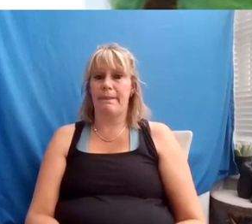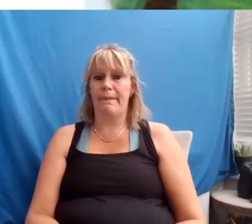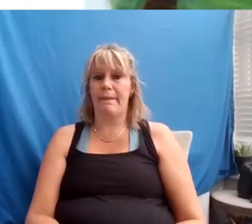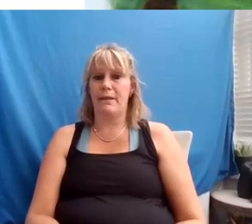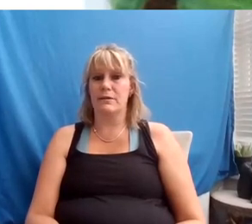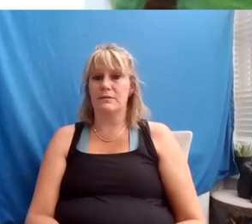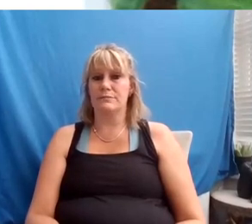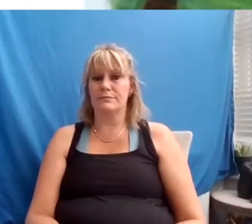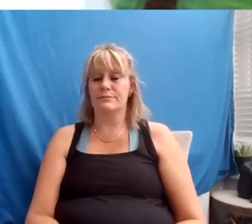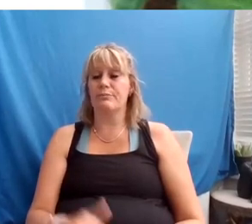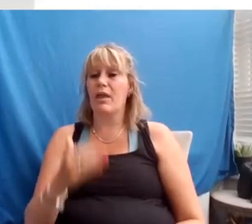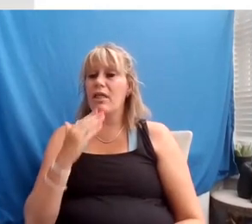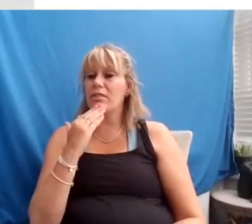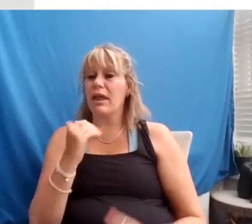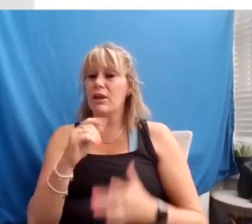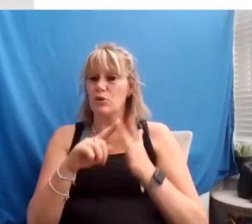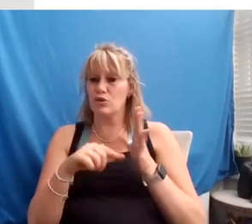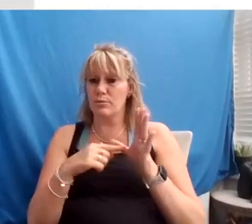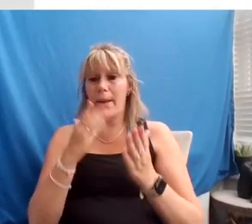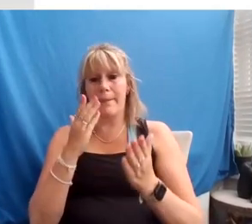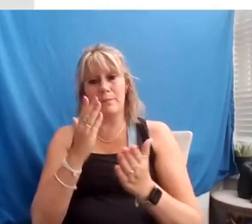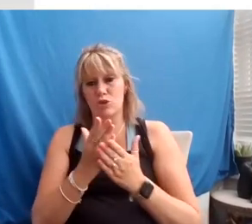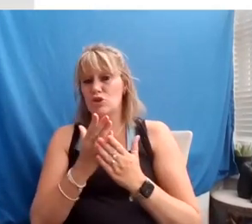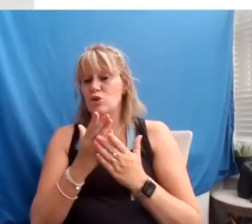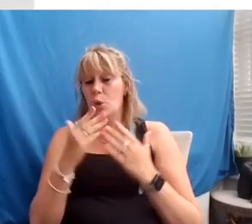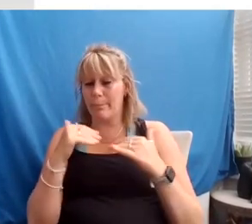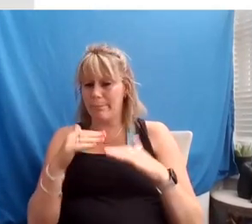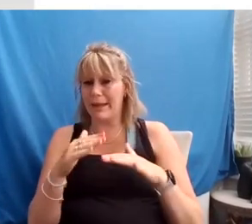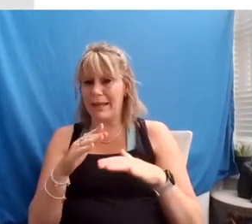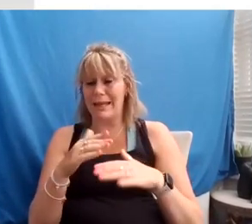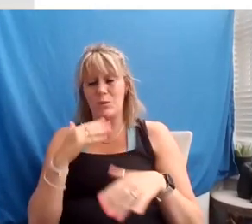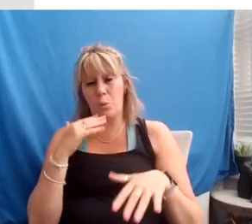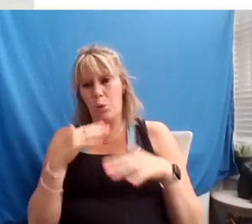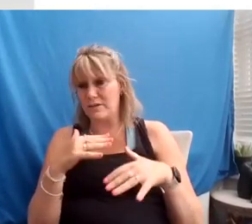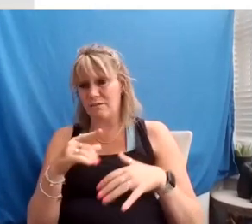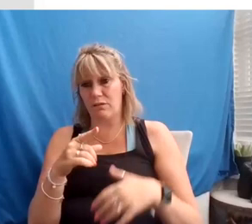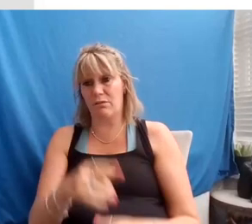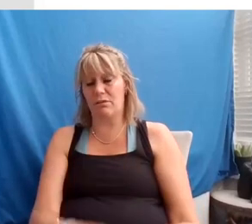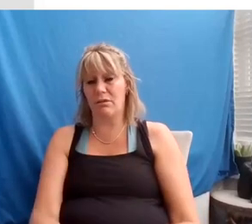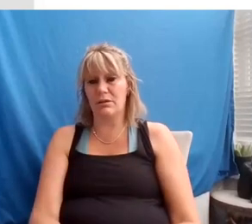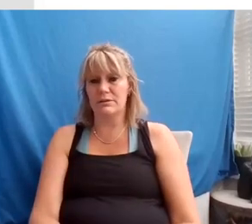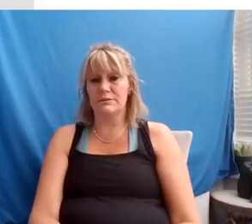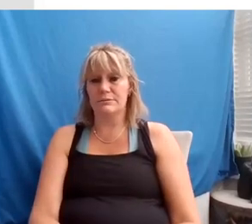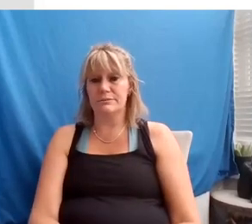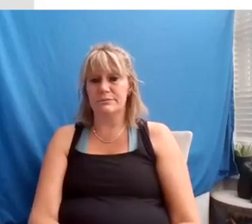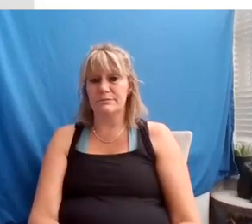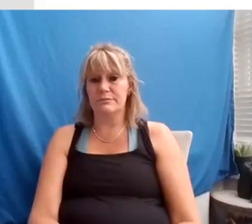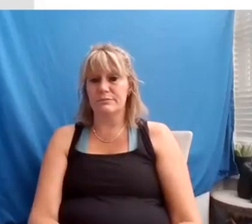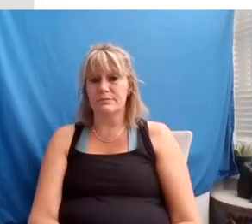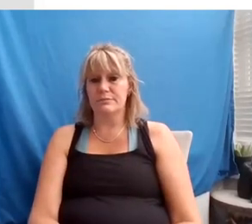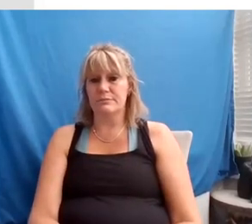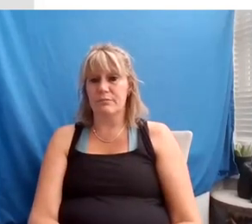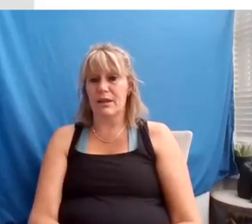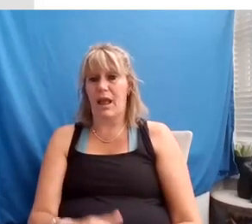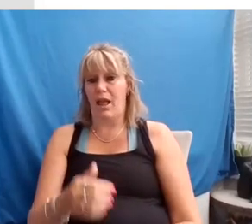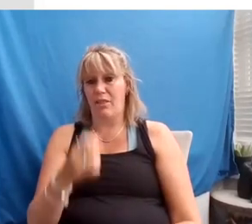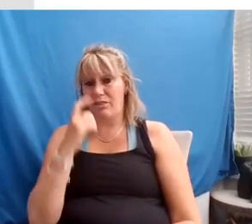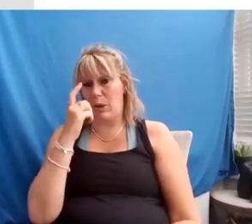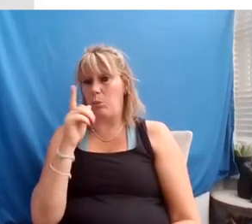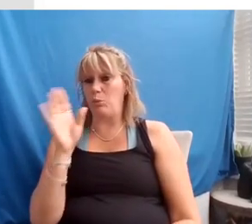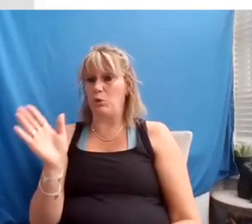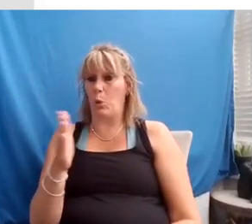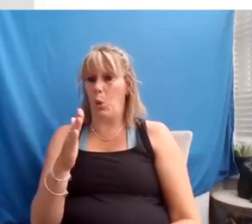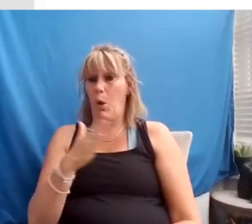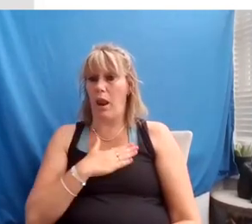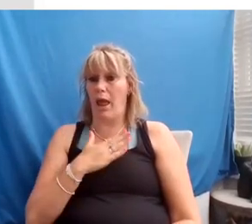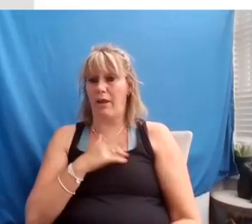Thank you, Jemima. I'm sure you did. It's absolutely wonderful. And I think we'd all love a view like that from the back